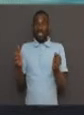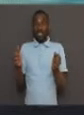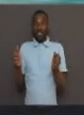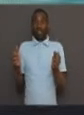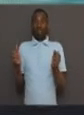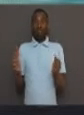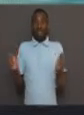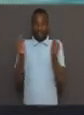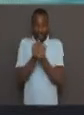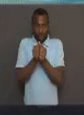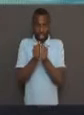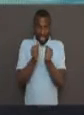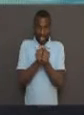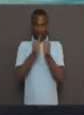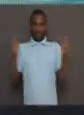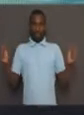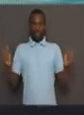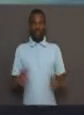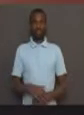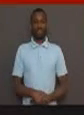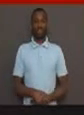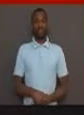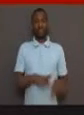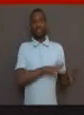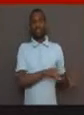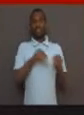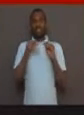fusion than in fission.